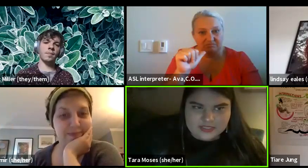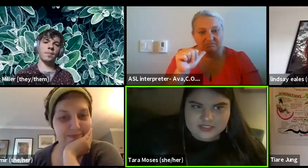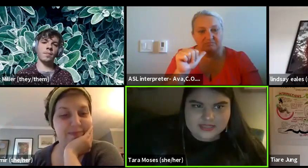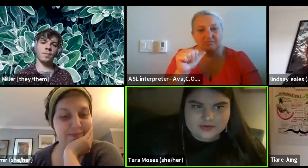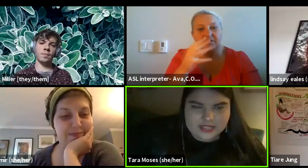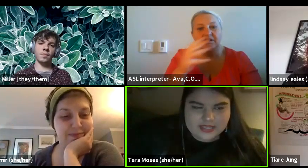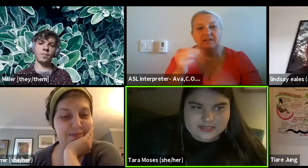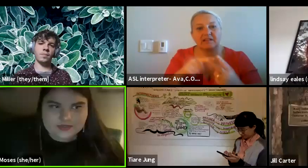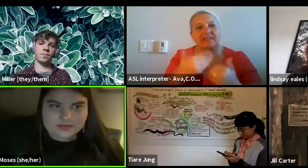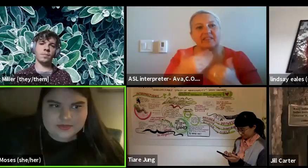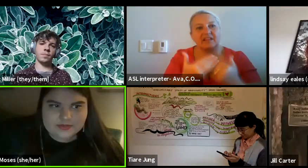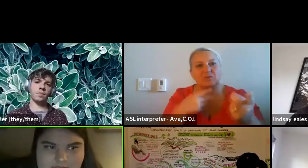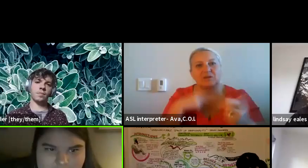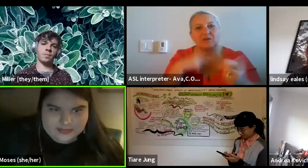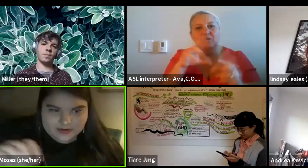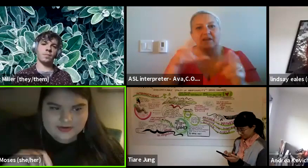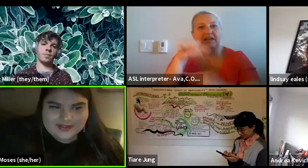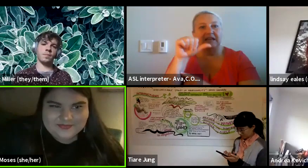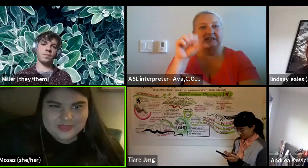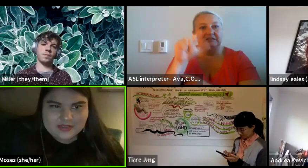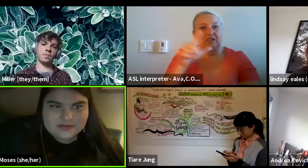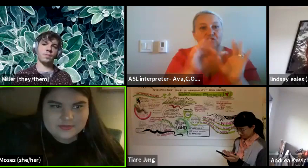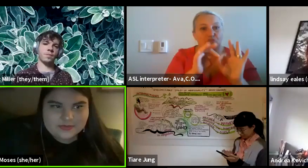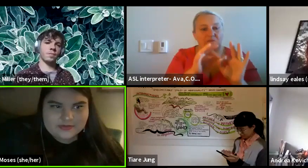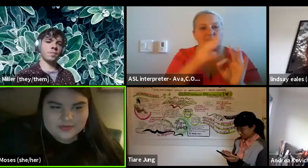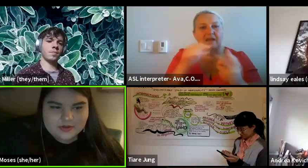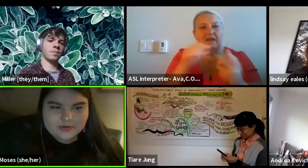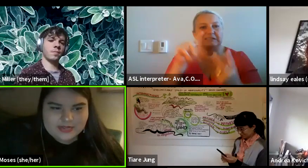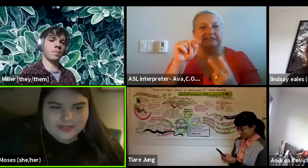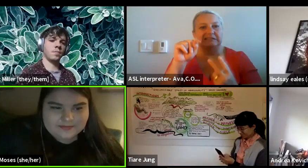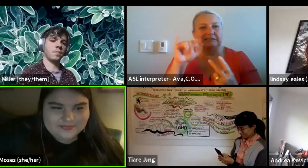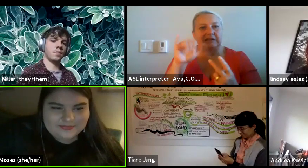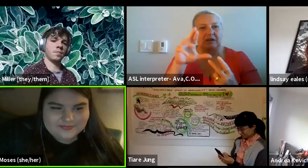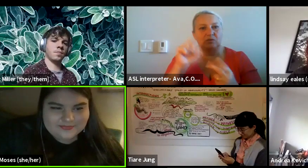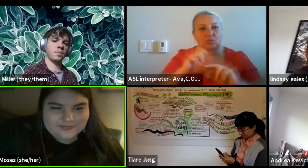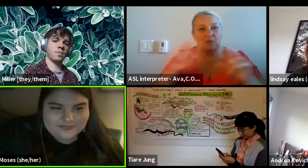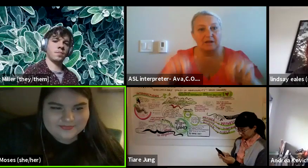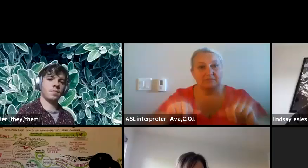so we can just have our ASL interpreter and TRA. So whenever you are ready.